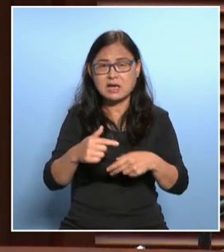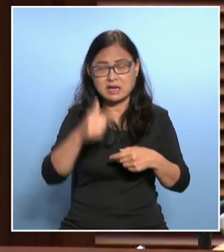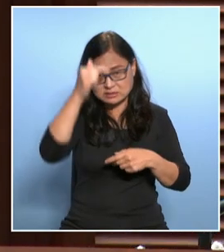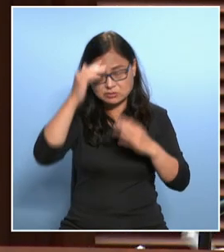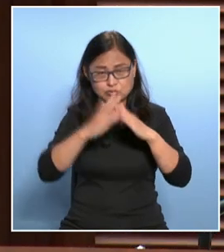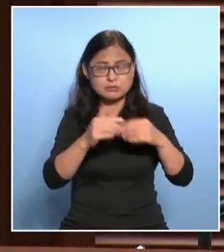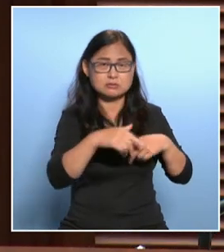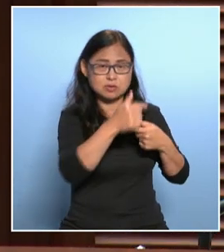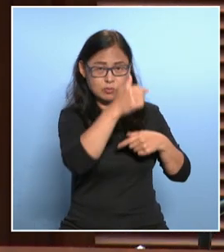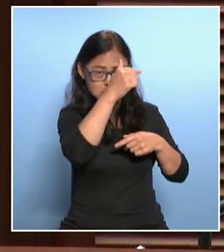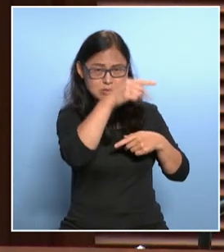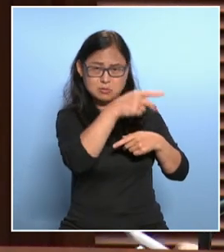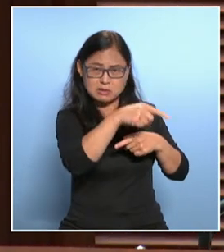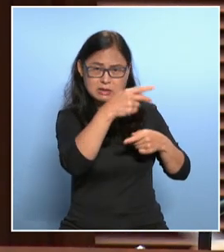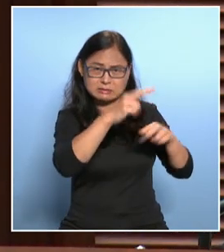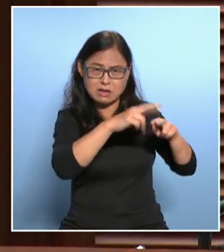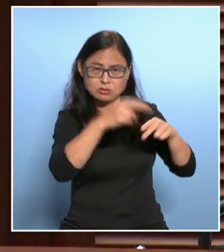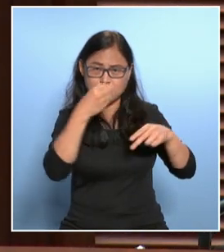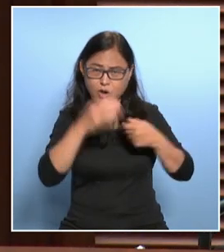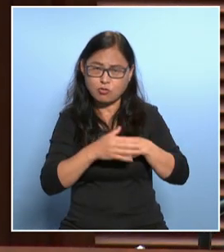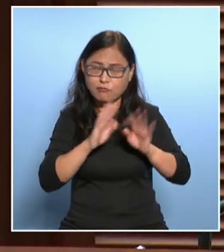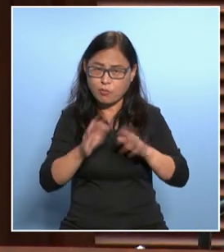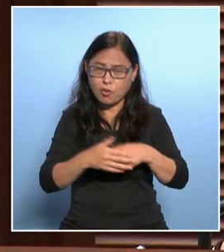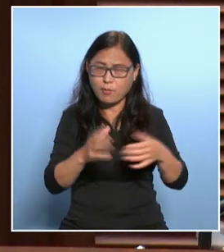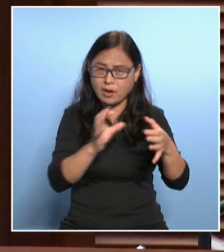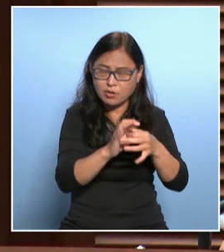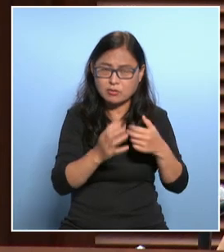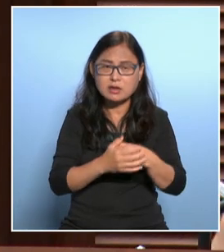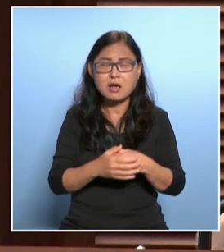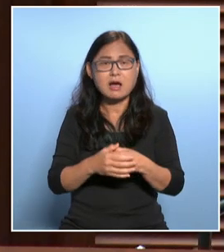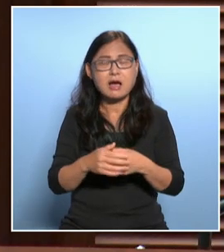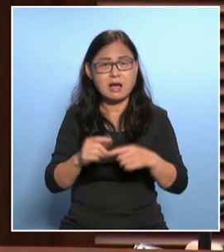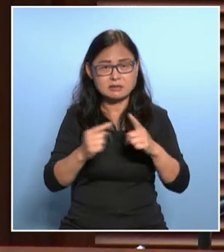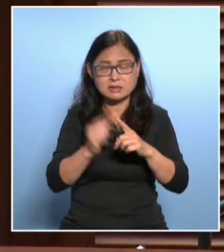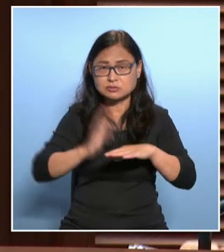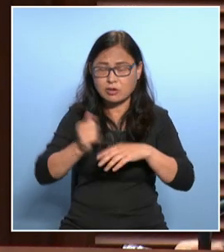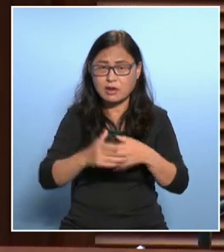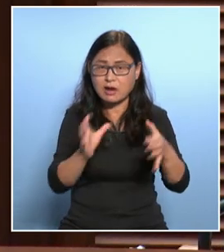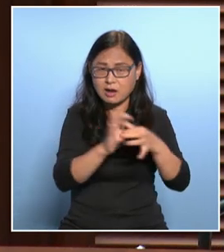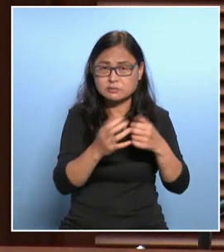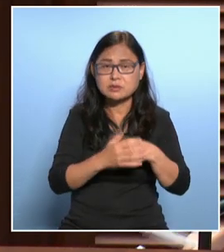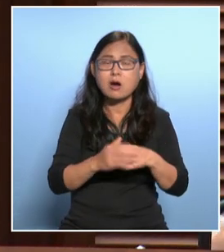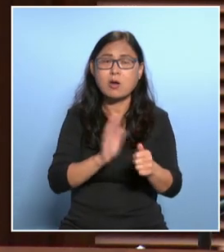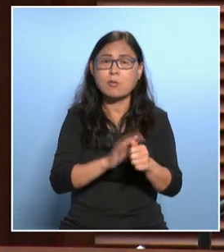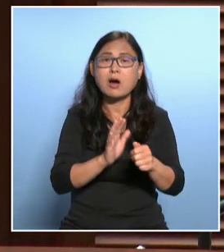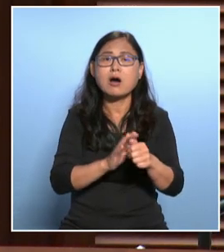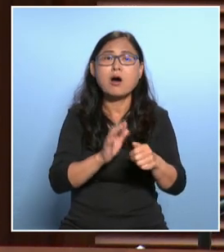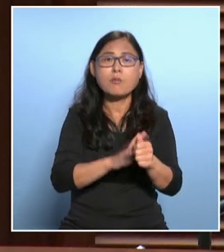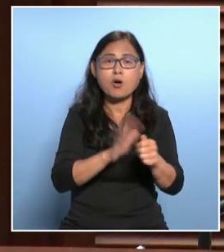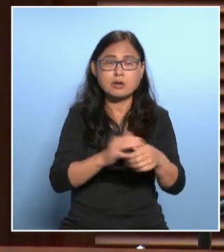First one is whether or not the patients are willing to accept services there. Second,